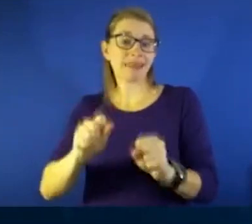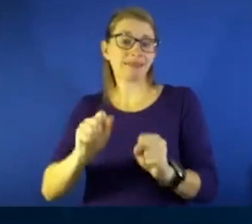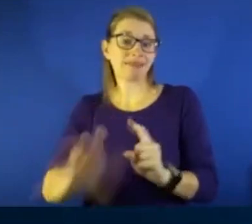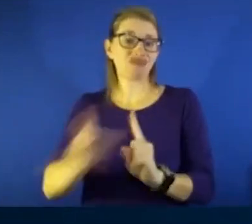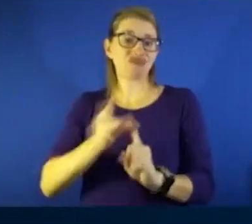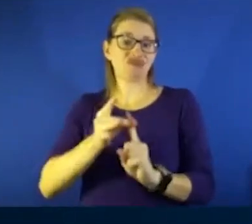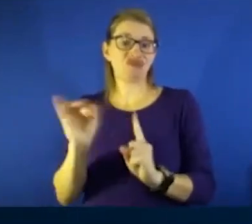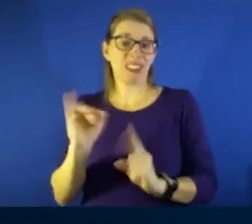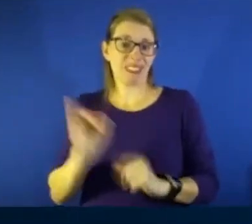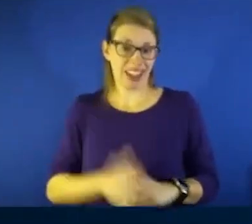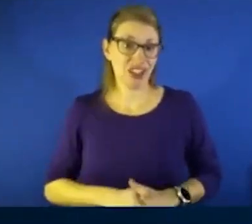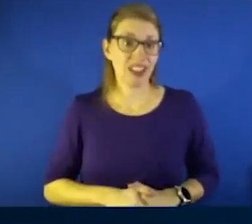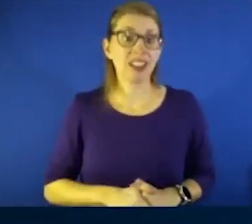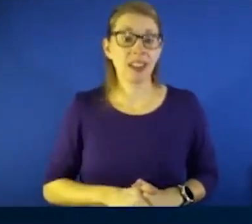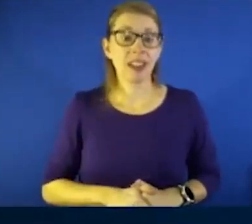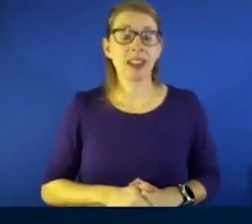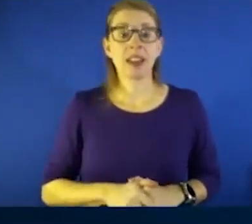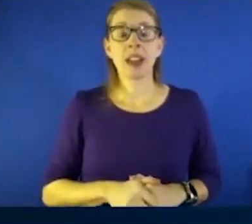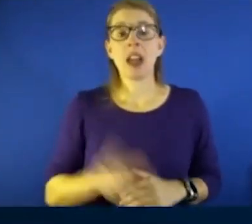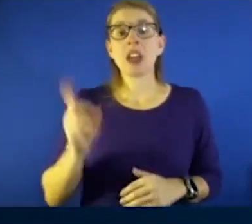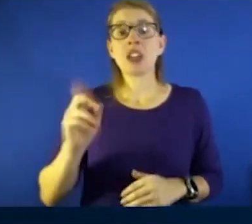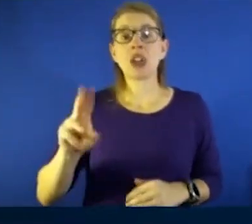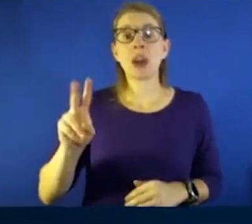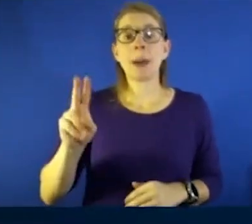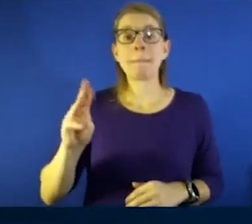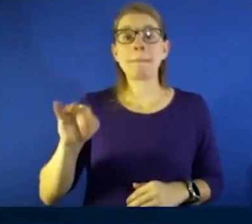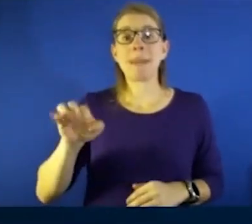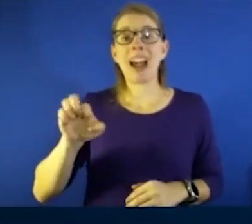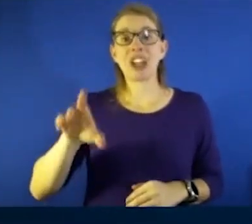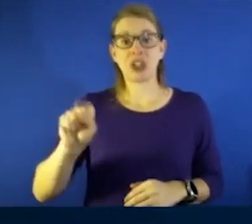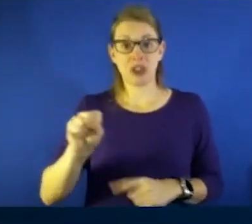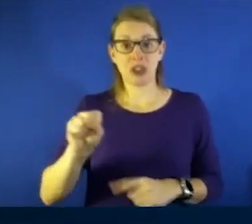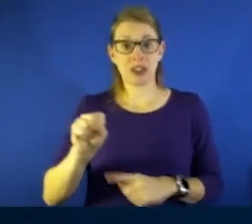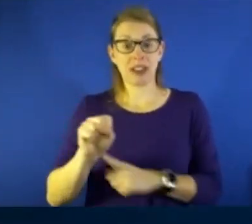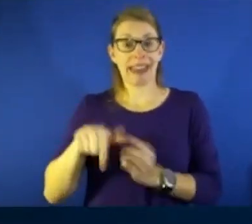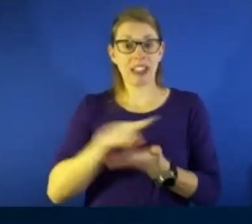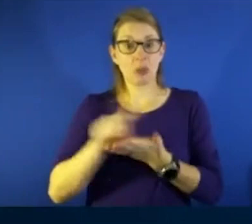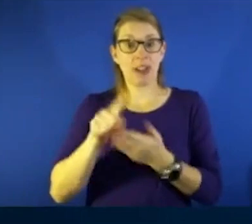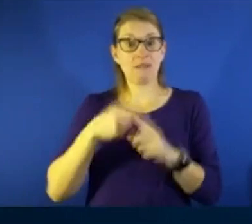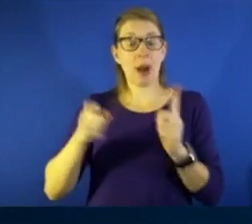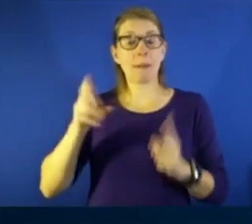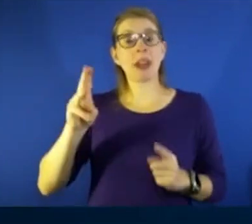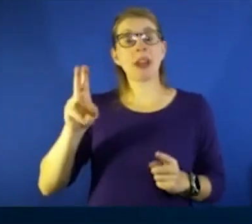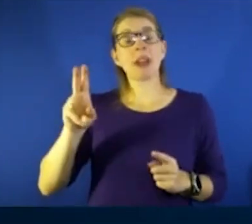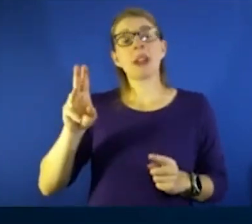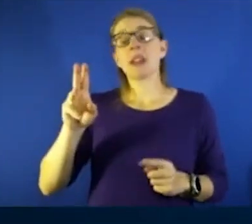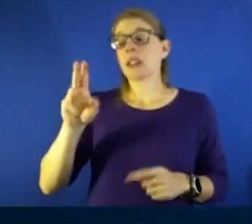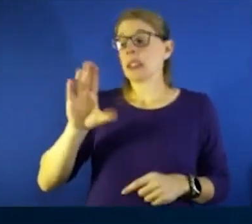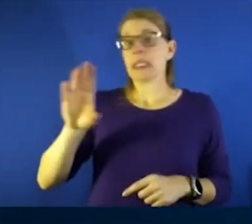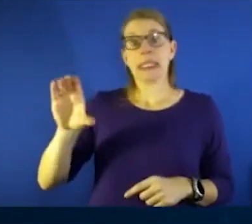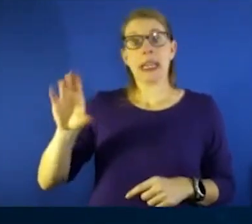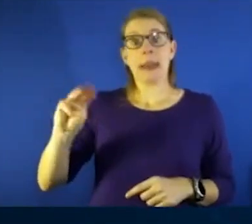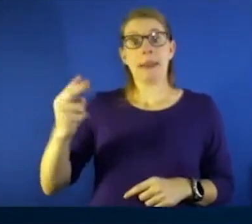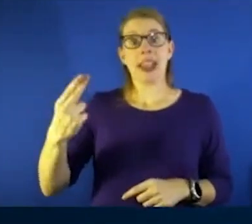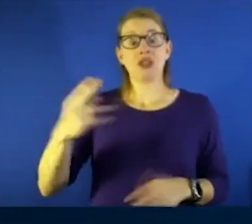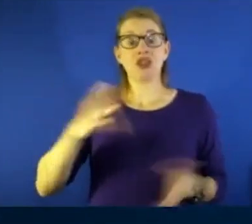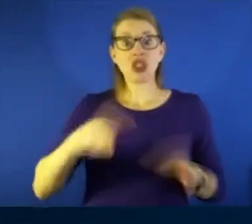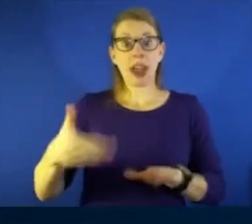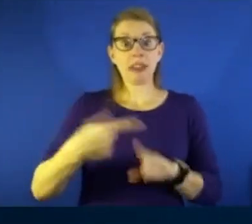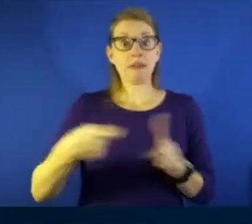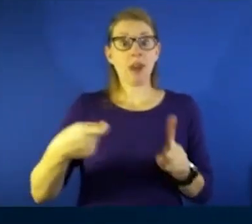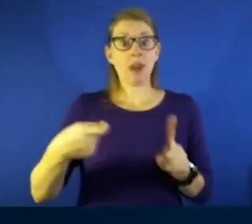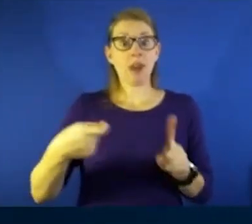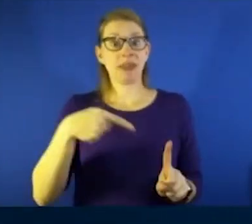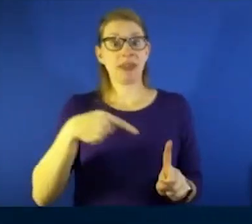and you it's think very about important. even when Dr. Myers was here earlier this week from Children's Mercy and was talking a little bit about the number of deaths they've had at Children's from this. It is not